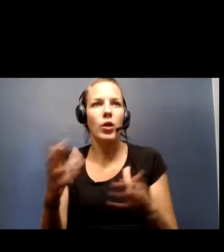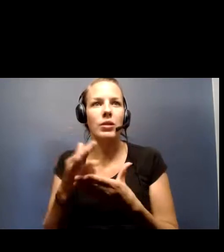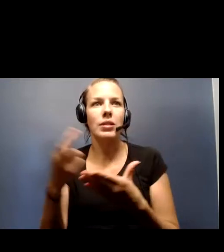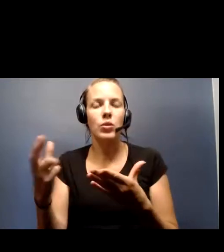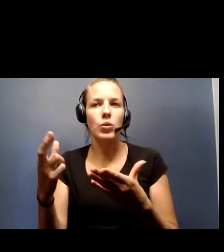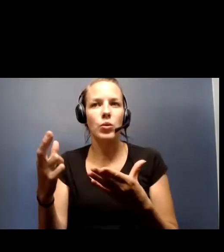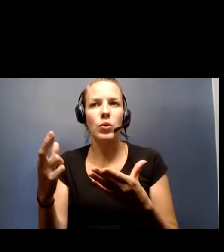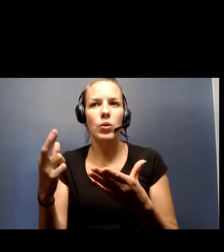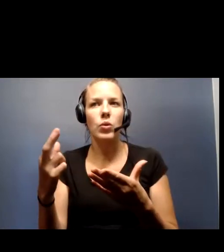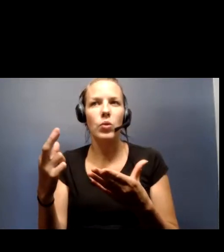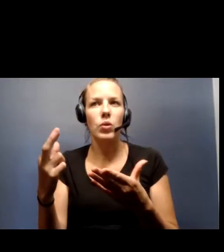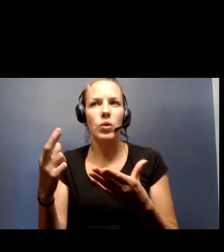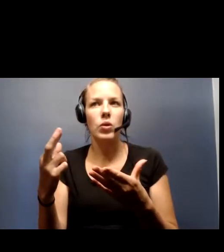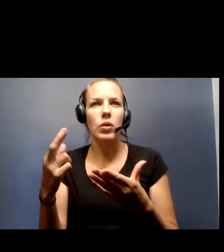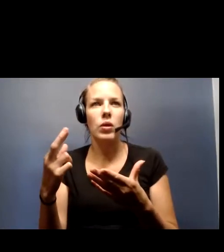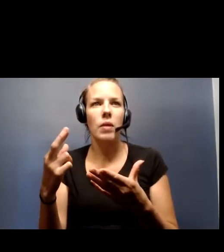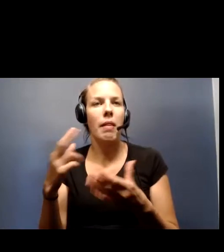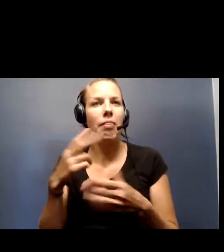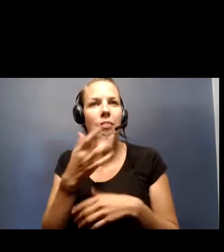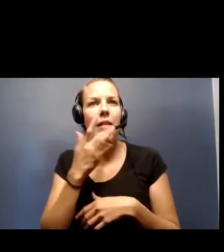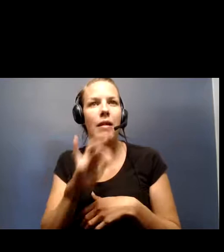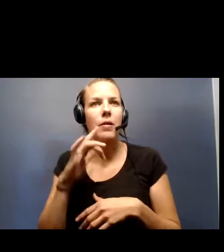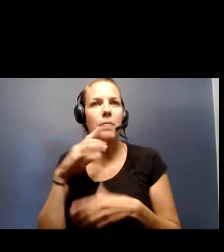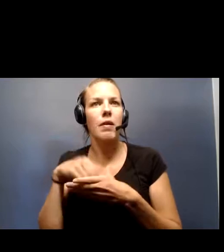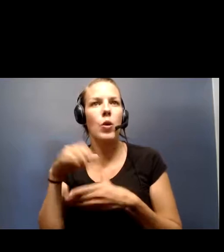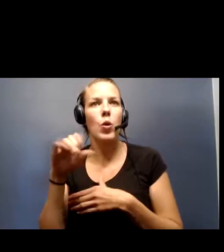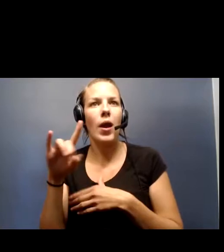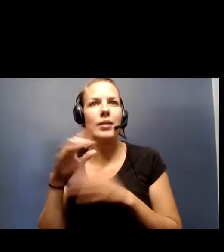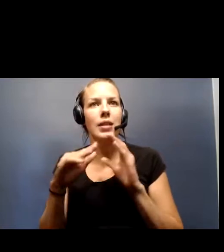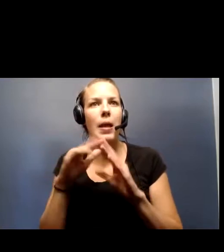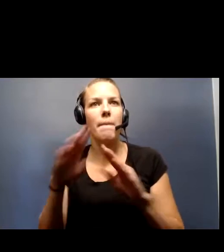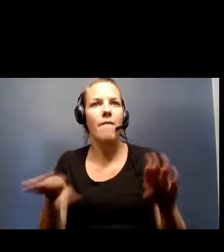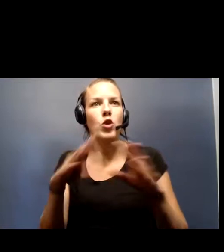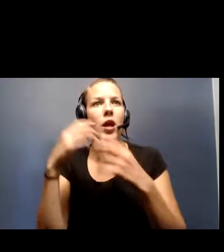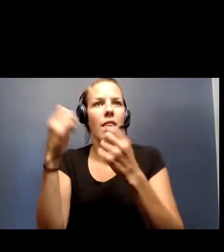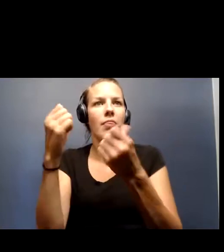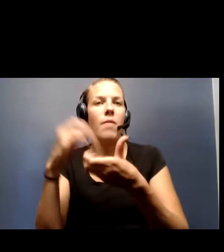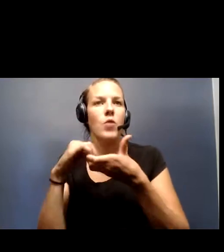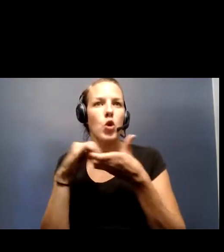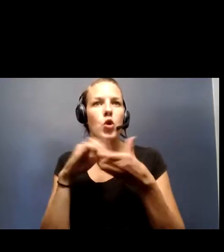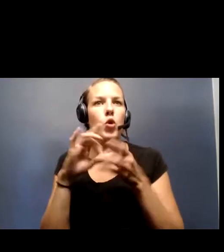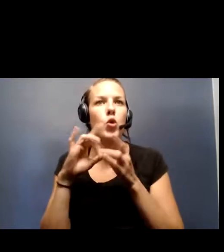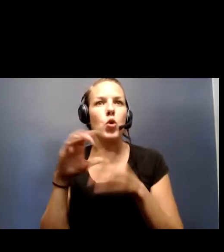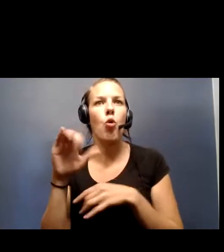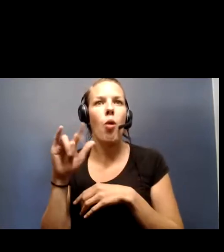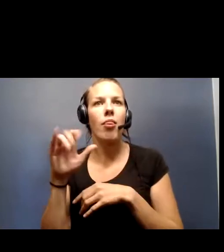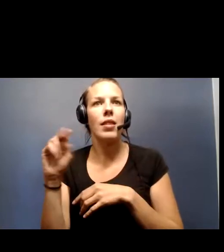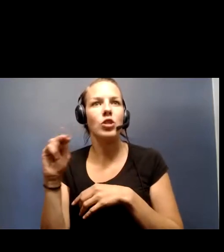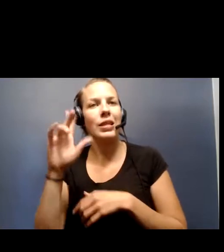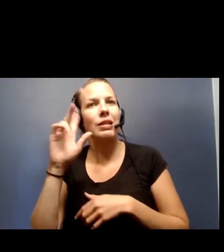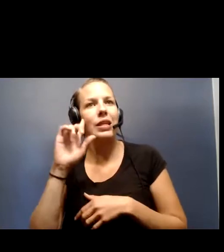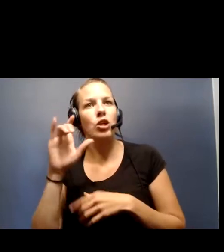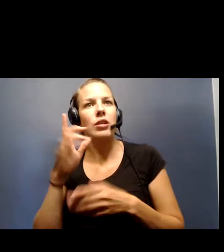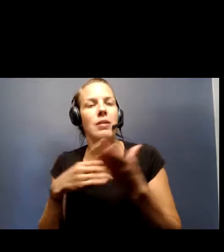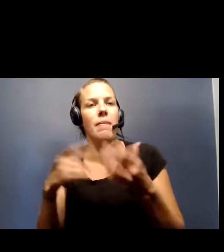been privileged to be a part of the Quad City Behavioral Health Coalition, and to hear some of the